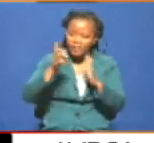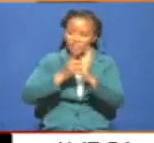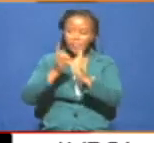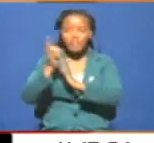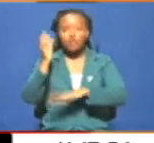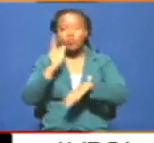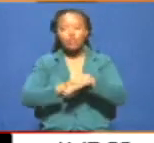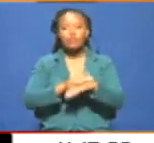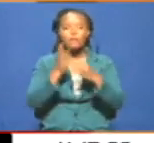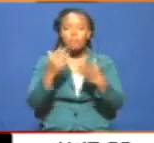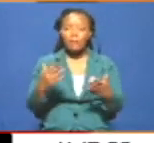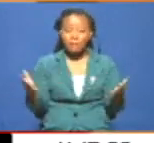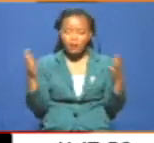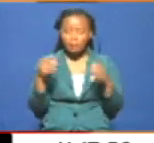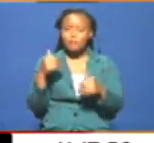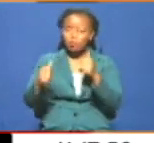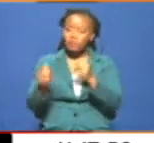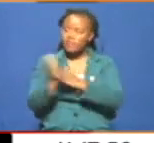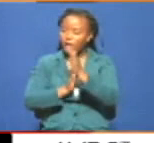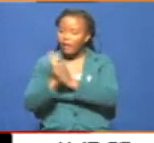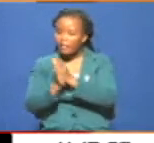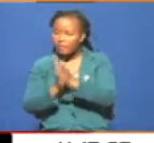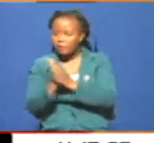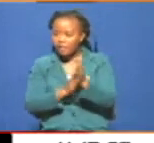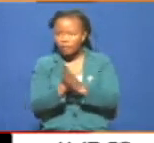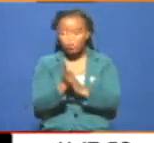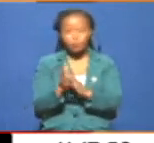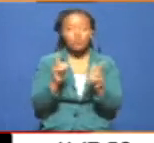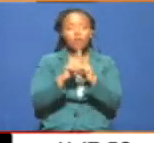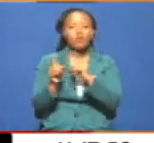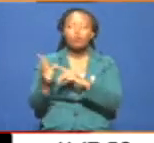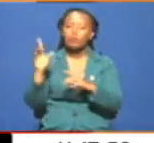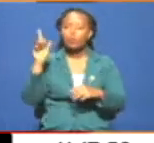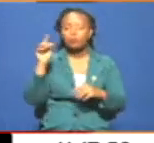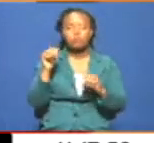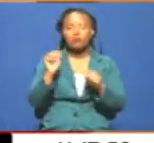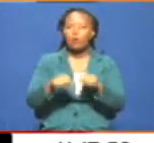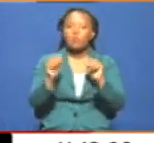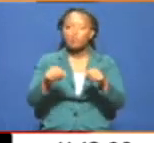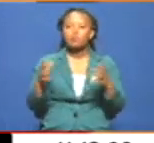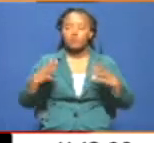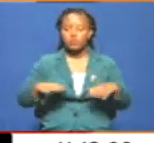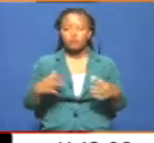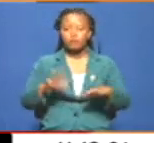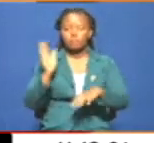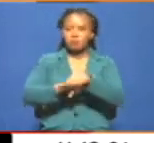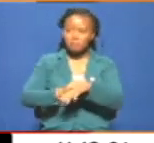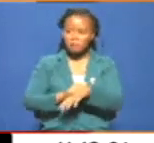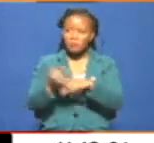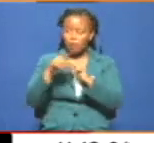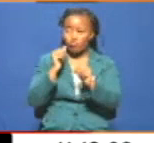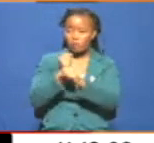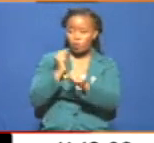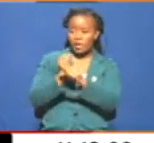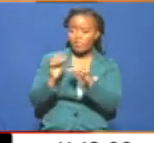products, highly aspirational, okay. and affordable too. We will make them affordable. We can do this sustainably in